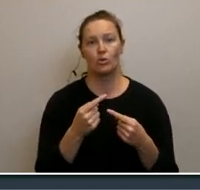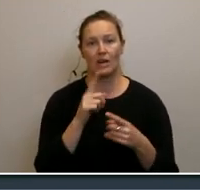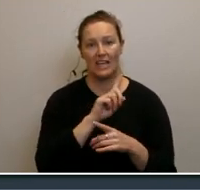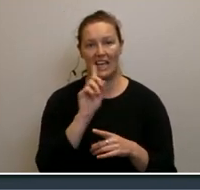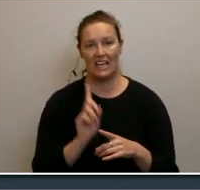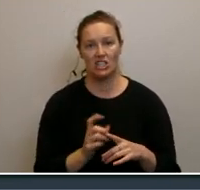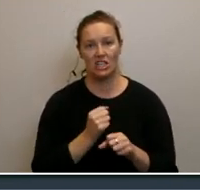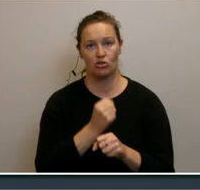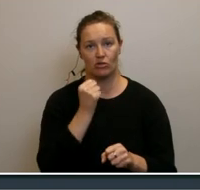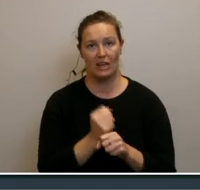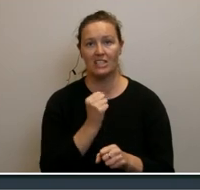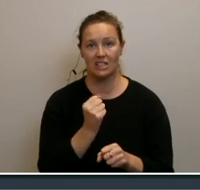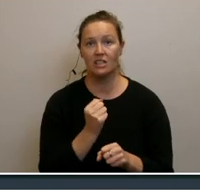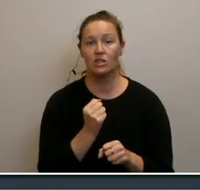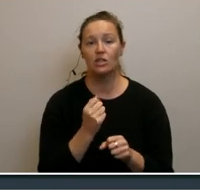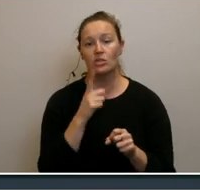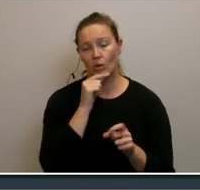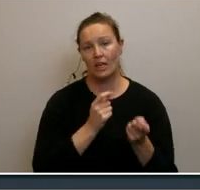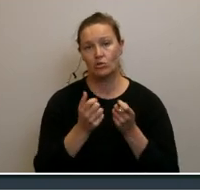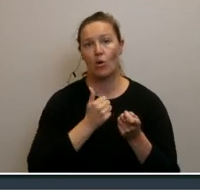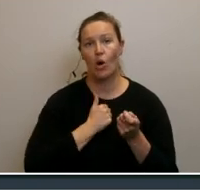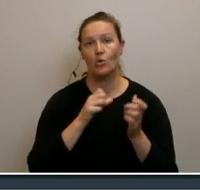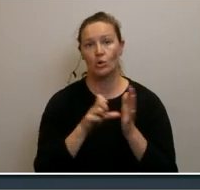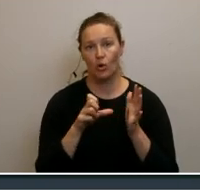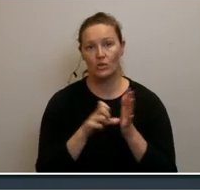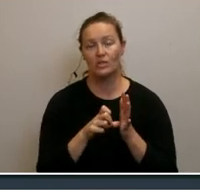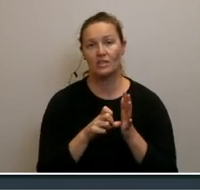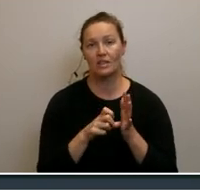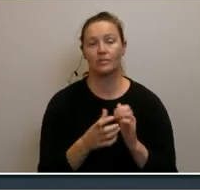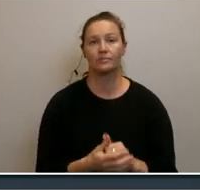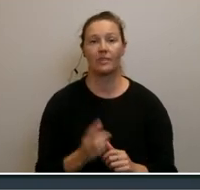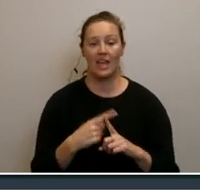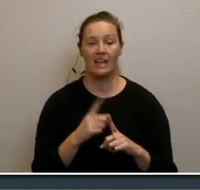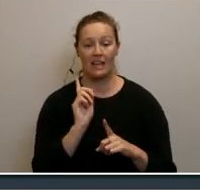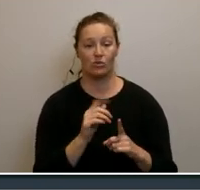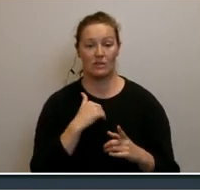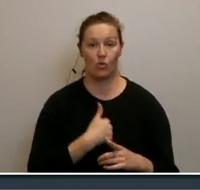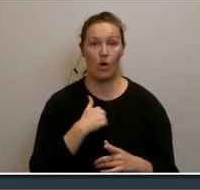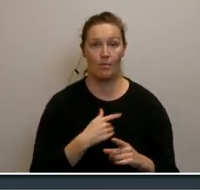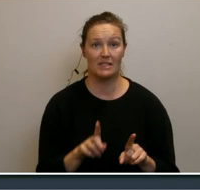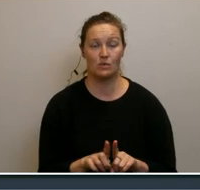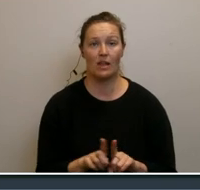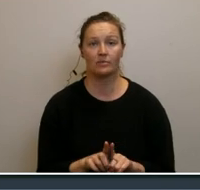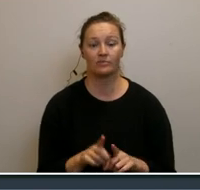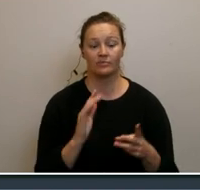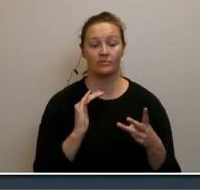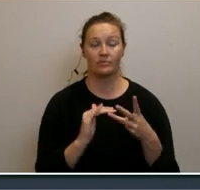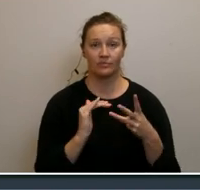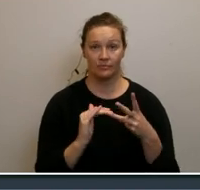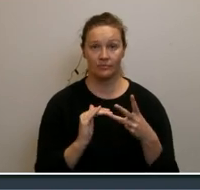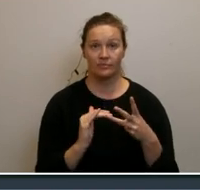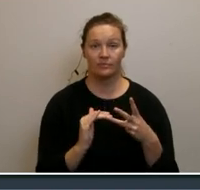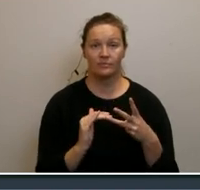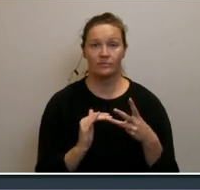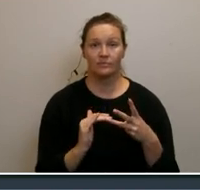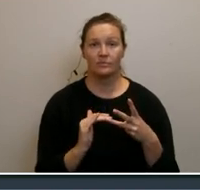generation as a way of controlling its own costs and its own electricity requirements. And then thirdly, it should